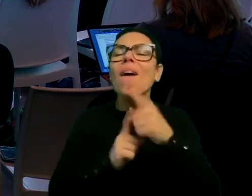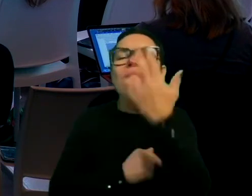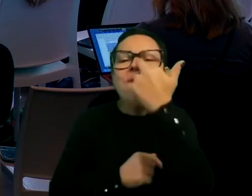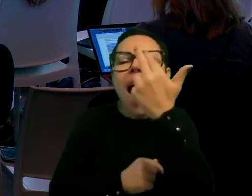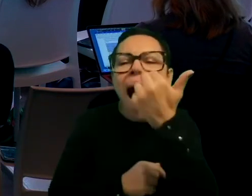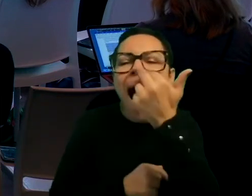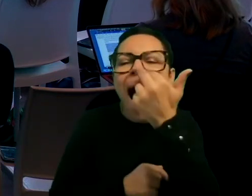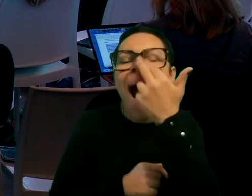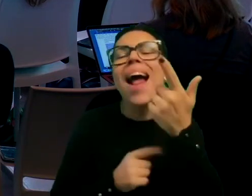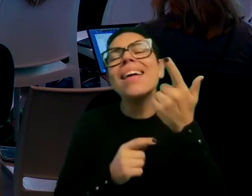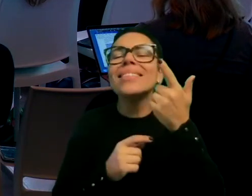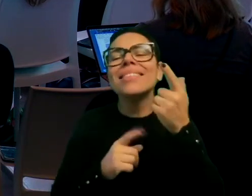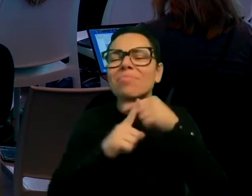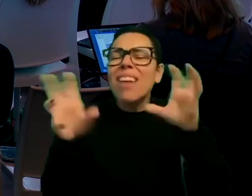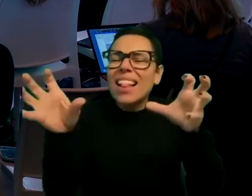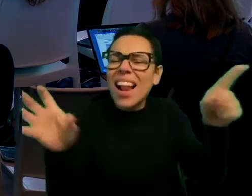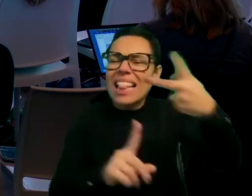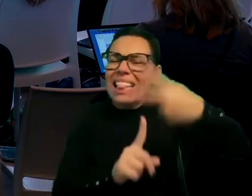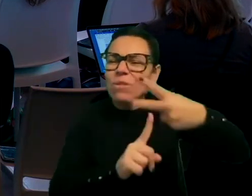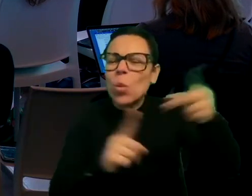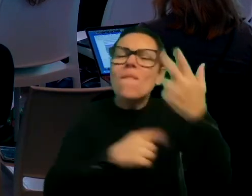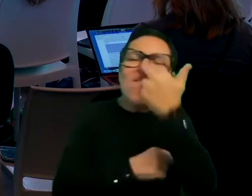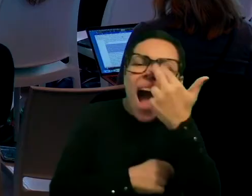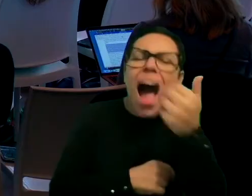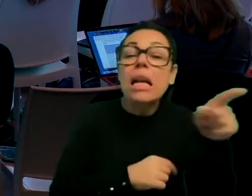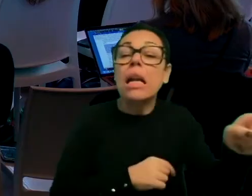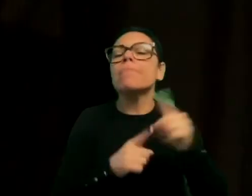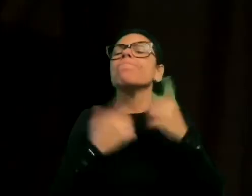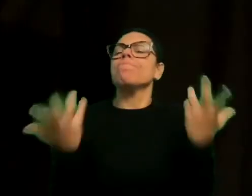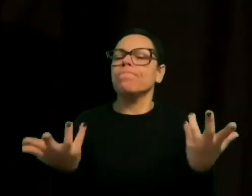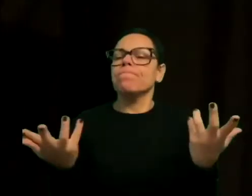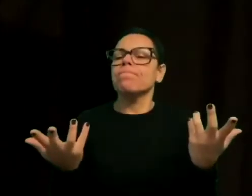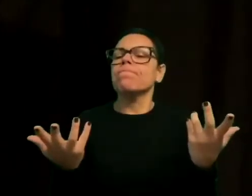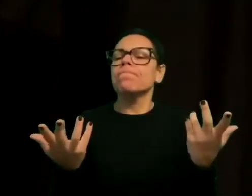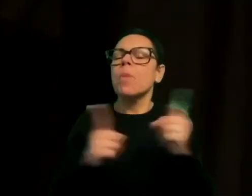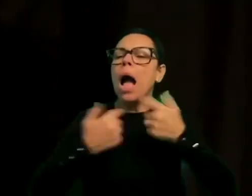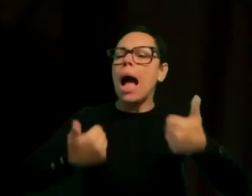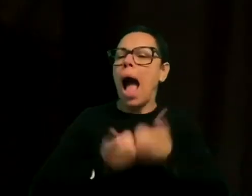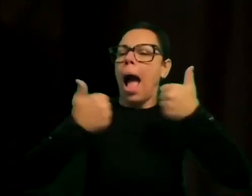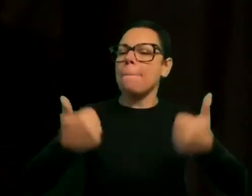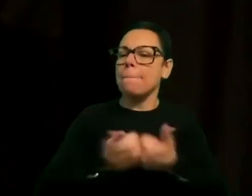the UN Women, where you see a man with a baby looking at the toilets, where you see